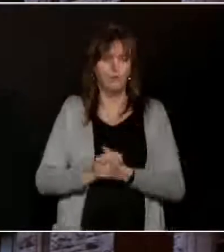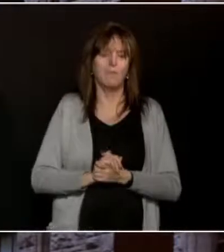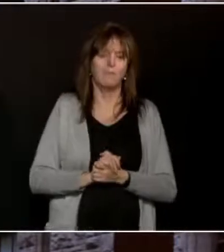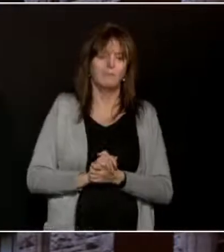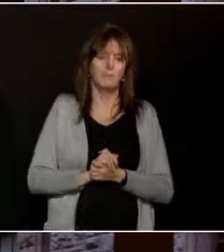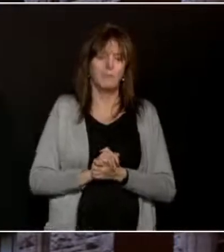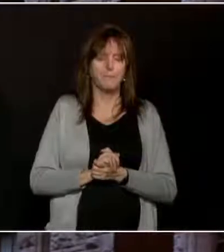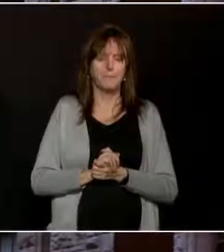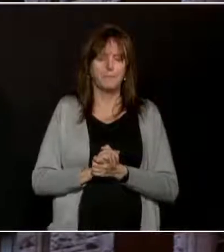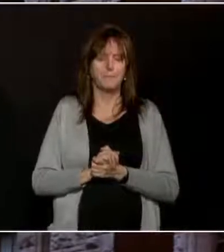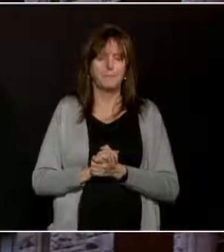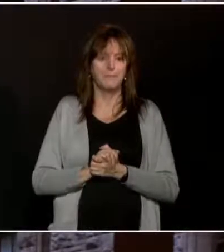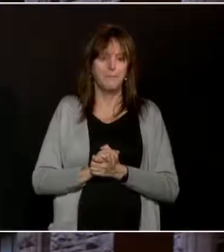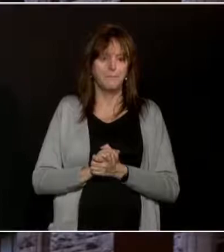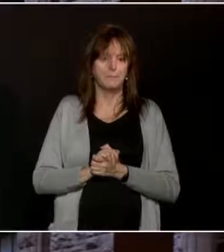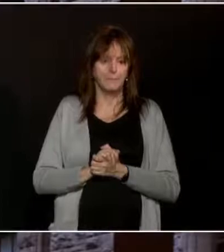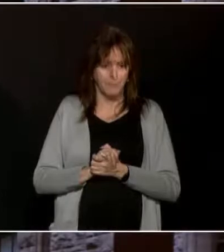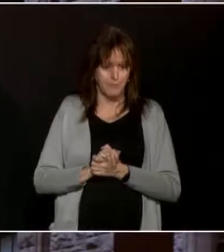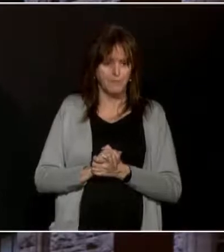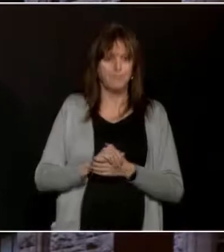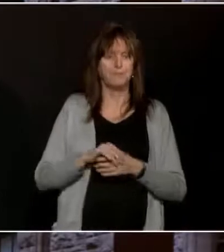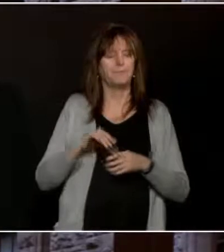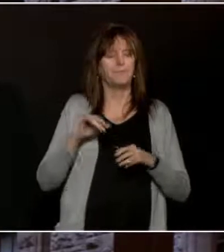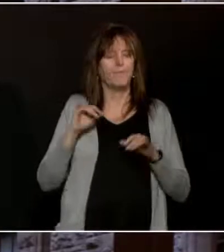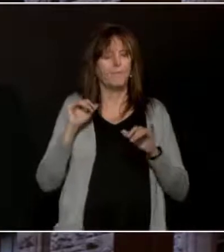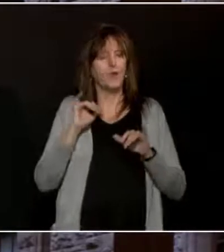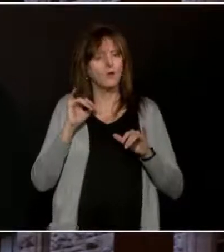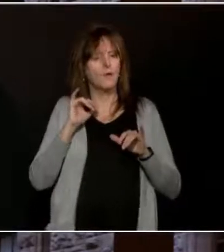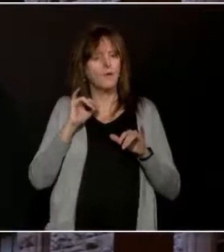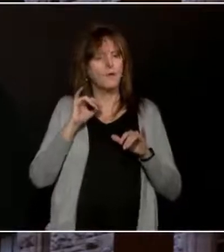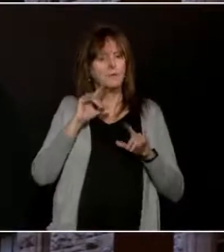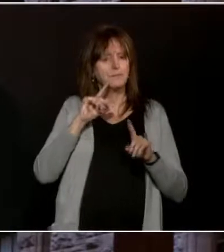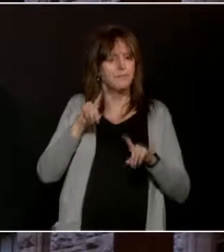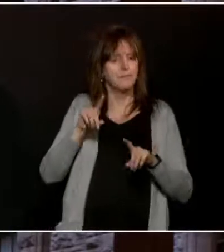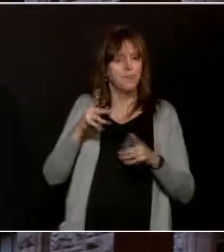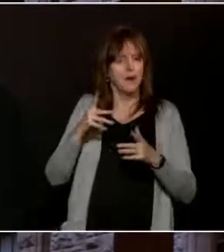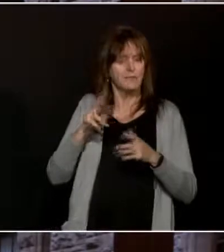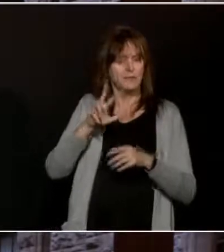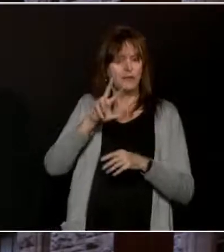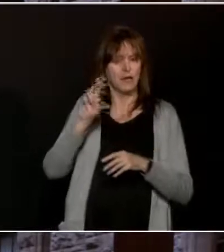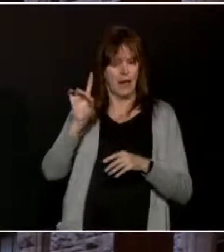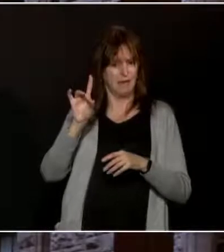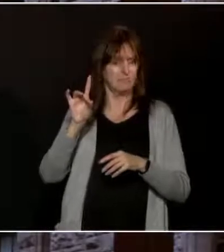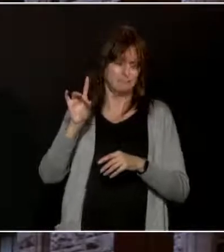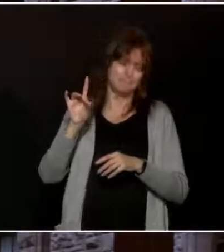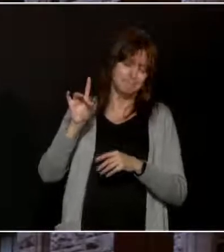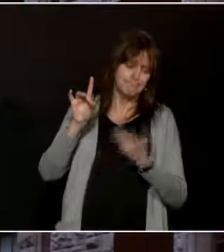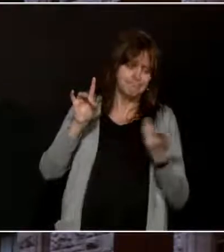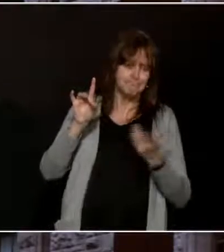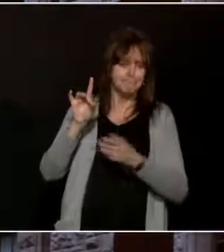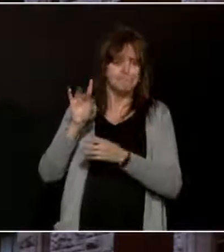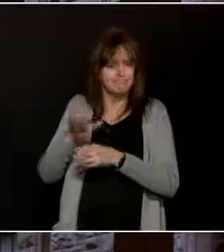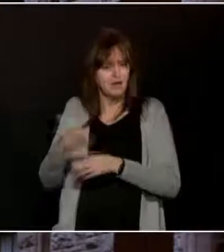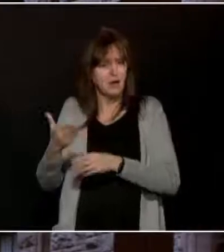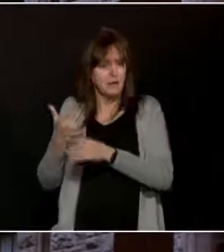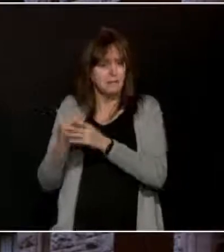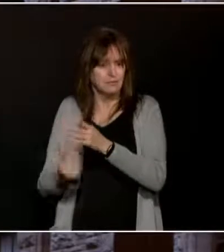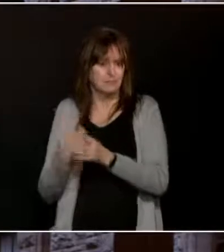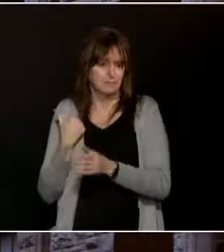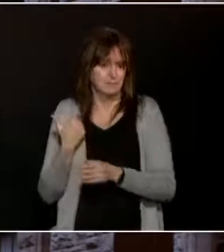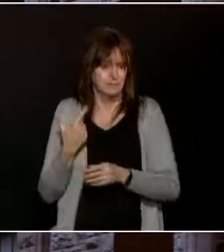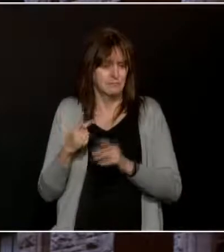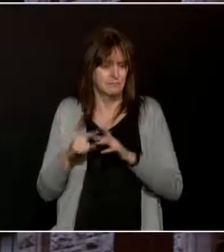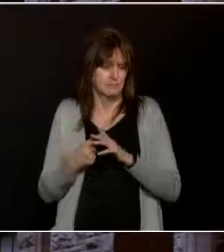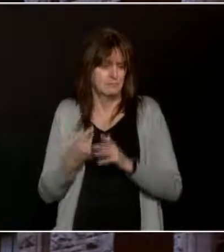We're also reporting an additional 38 deaths since Monday. And these are issues that, of course, we're always concerned,